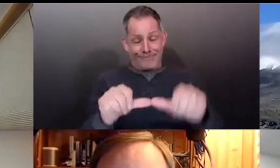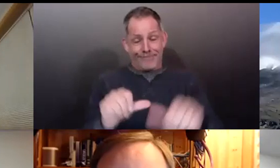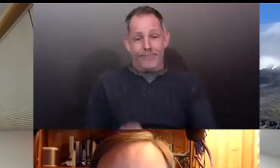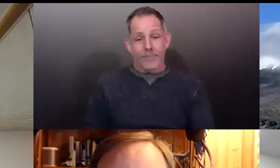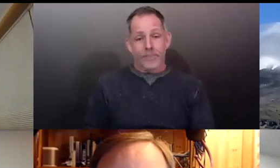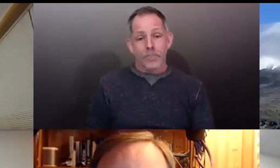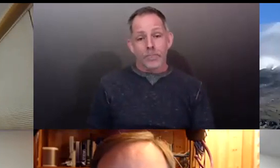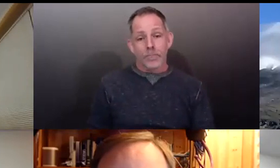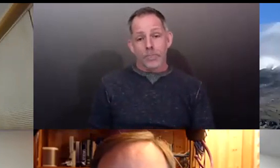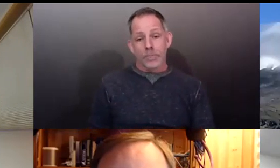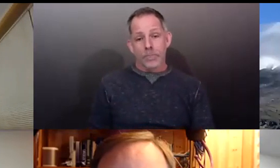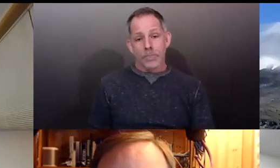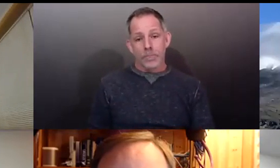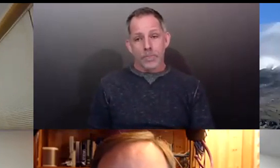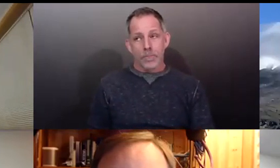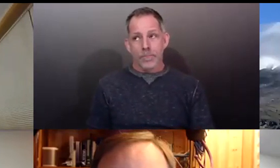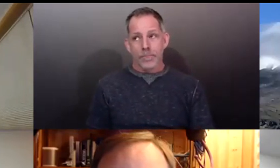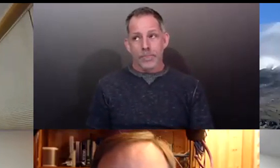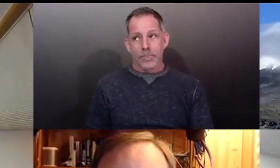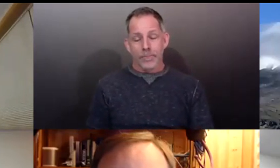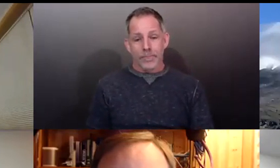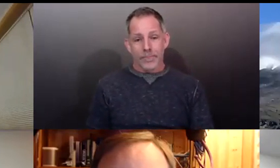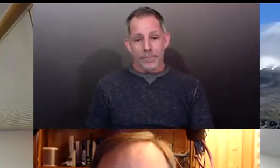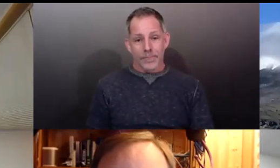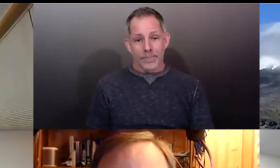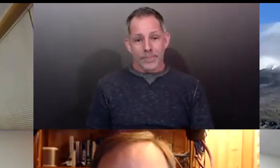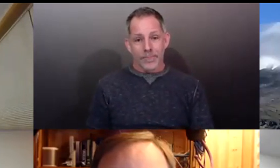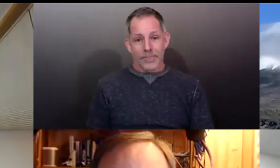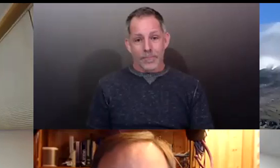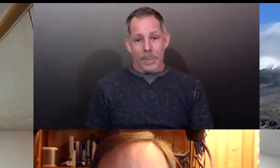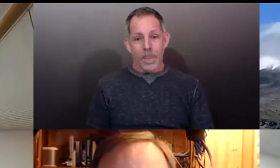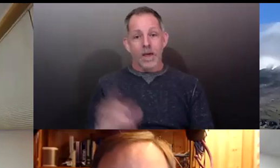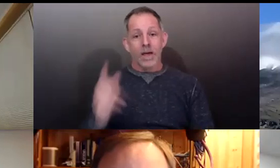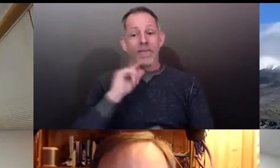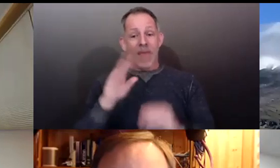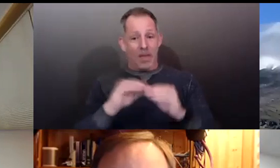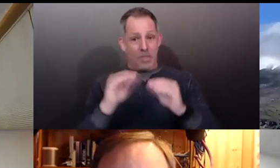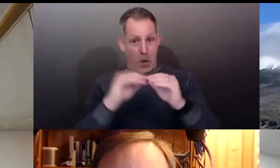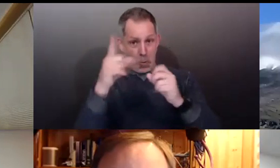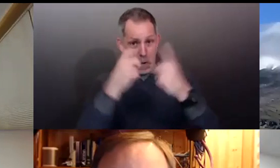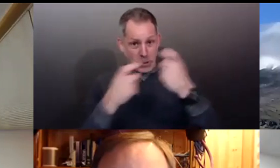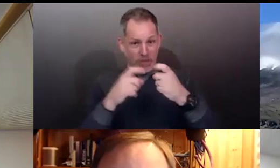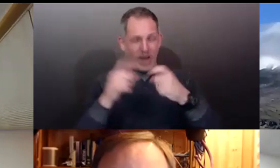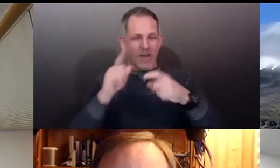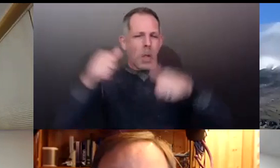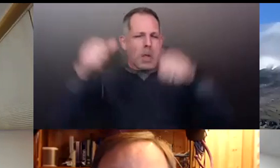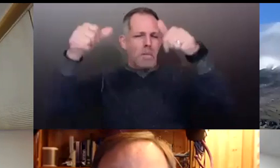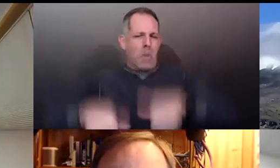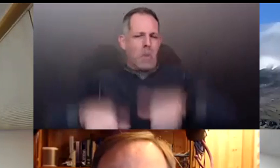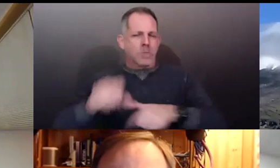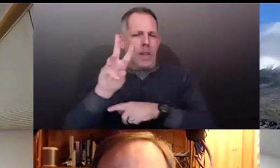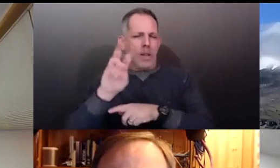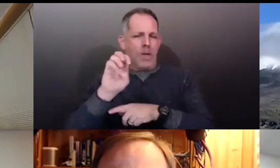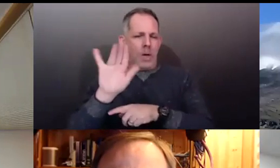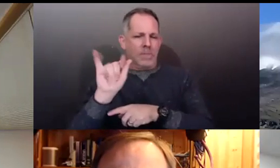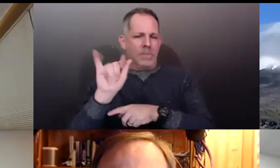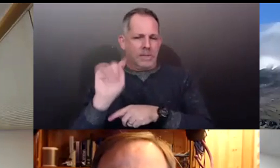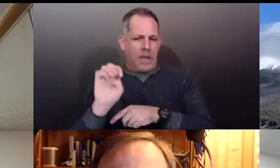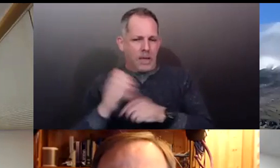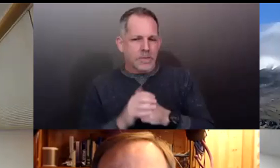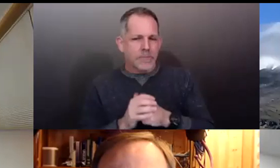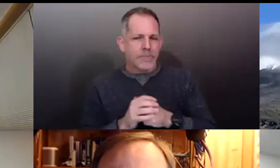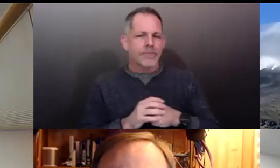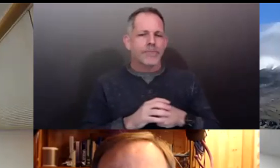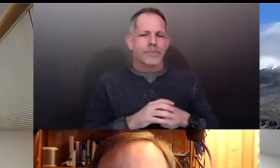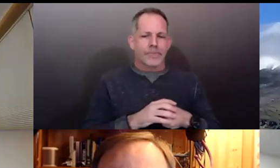we'll post the questions and answers to those received tomorrow on the news and briefings. At this time, I will turn it back over to Chair Wright